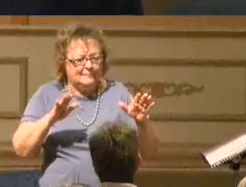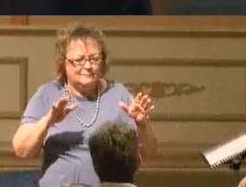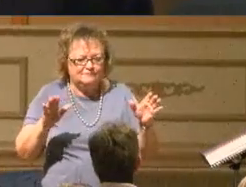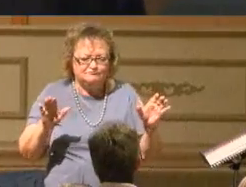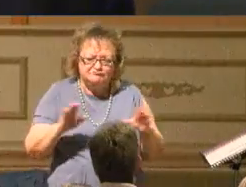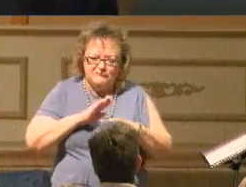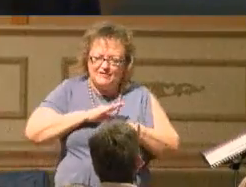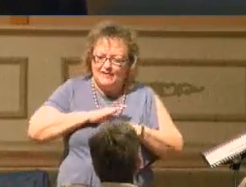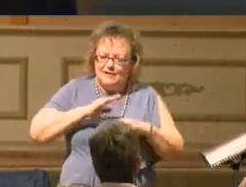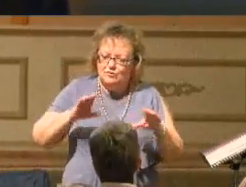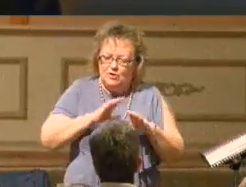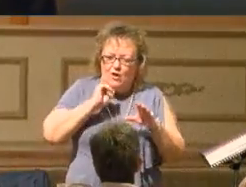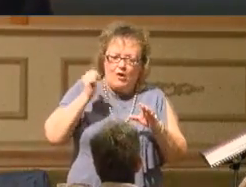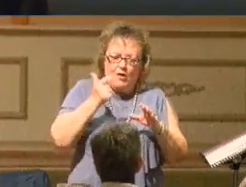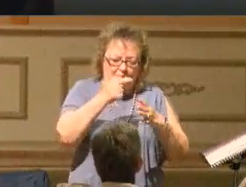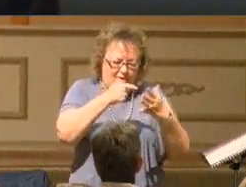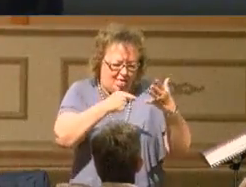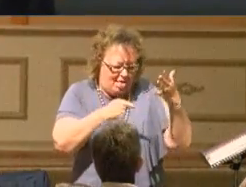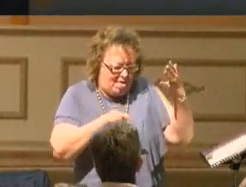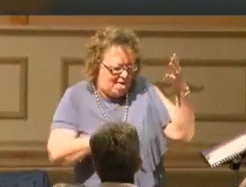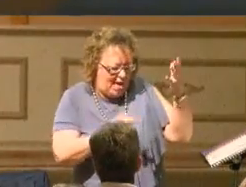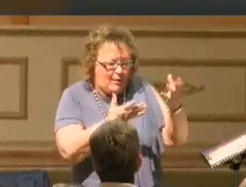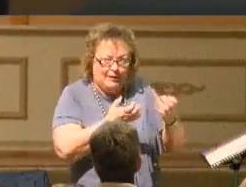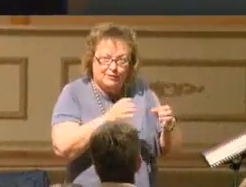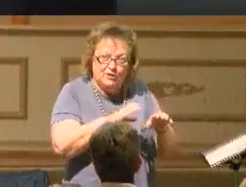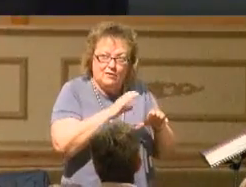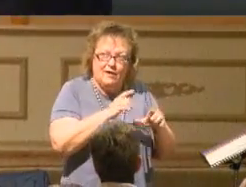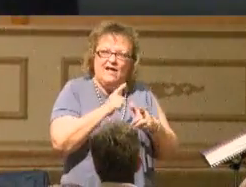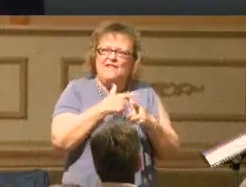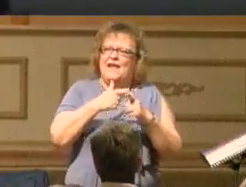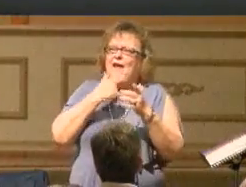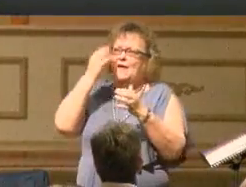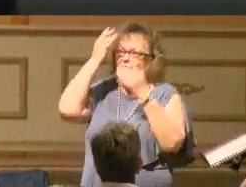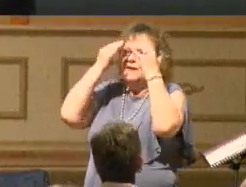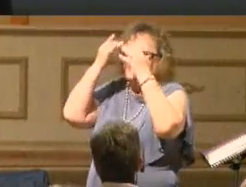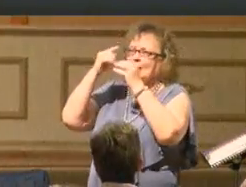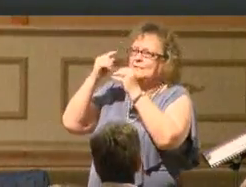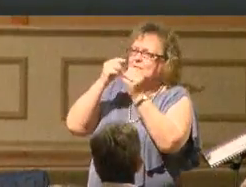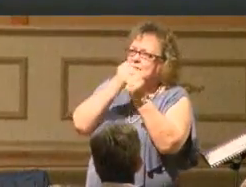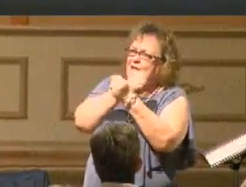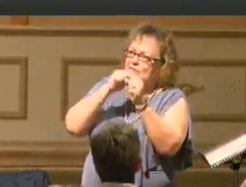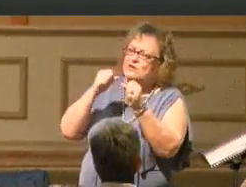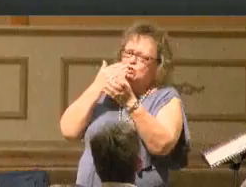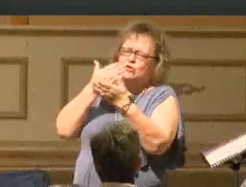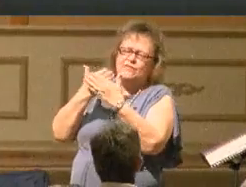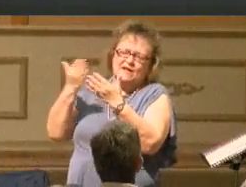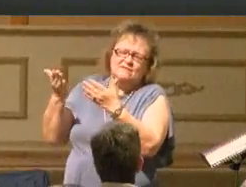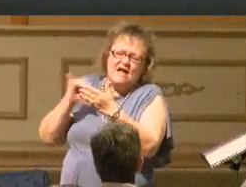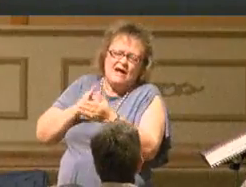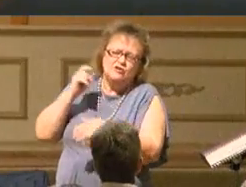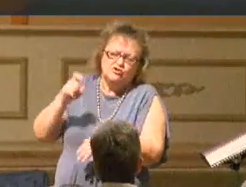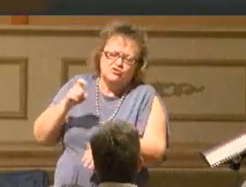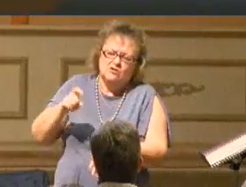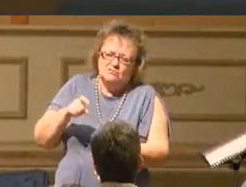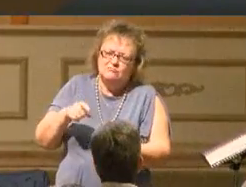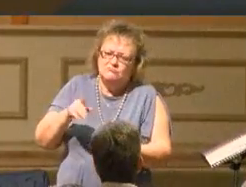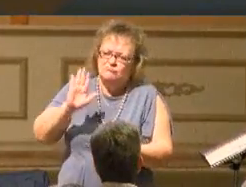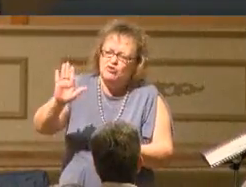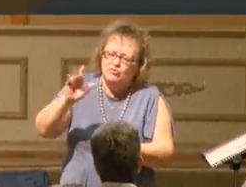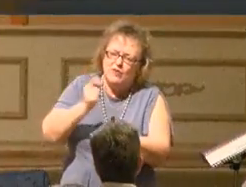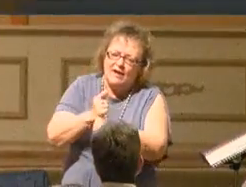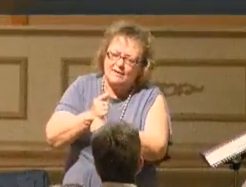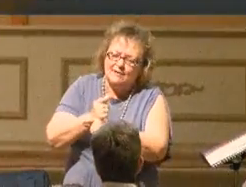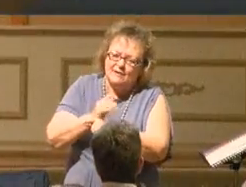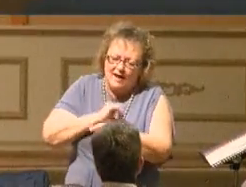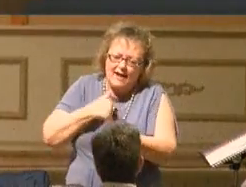fun, later on, God, then I'll think about this thing of salvation. It's a good thing. I should do it. You're right.